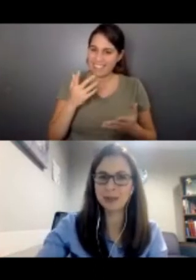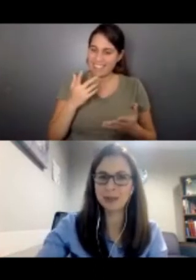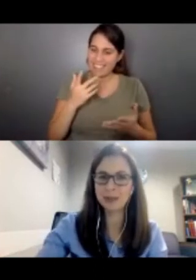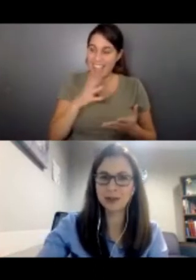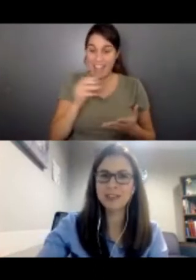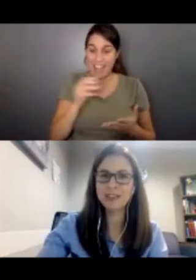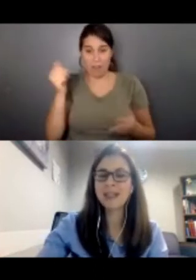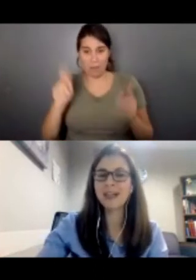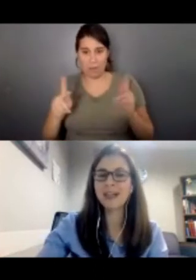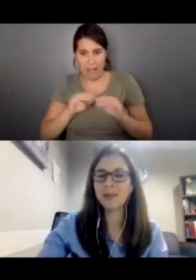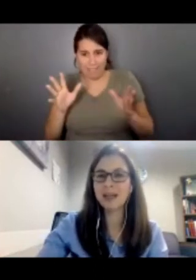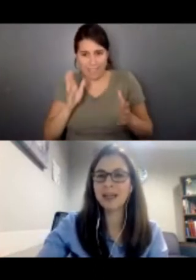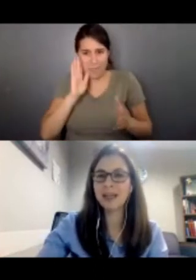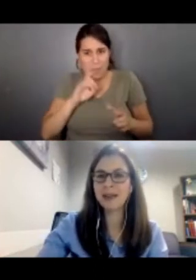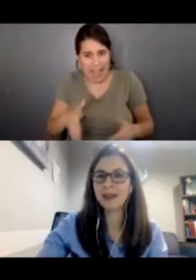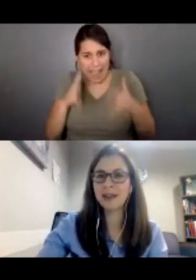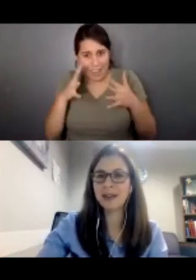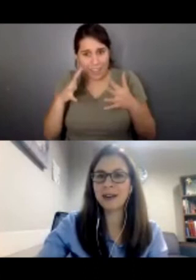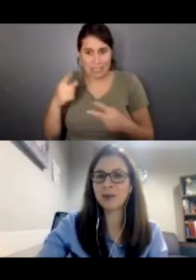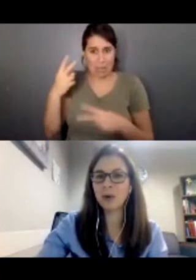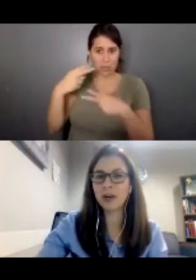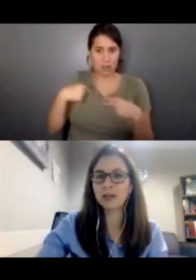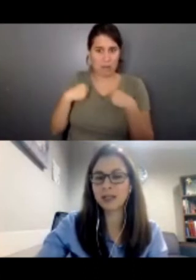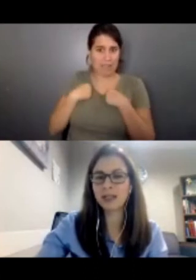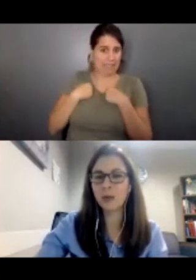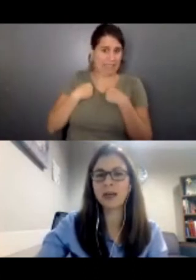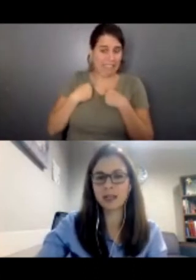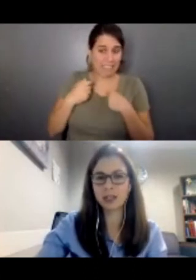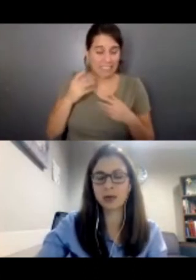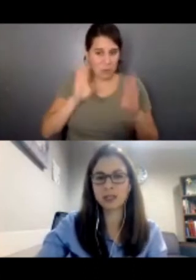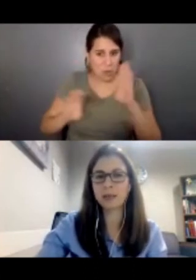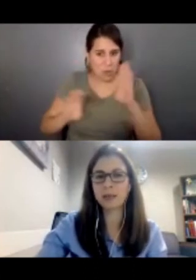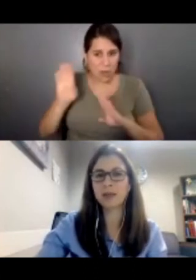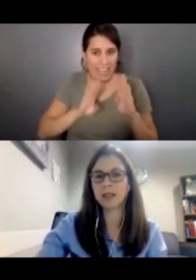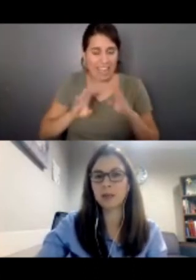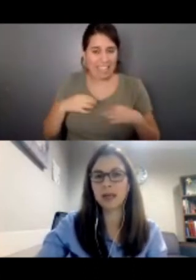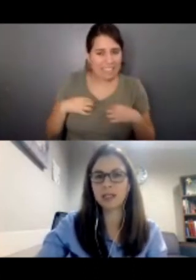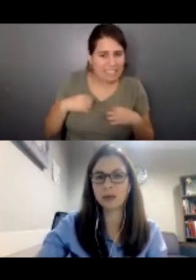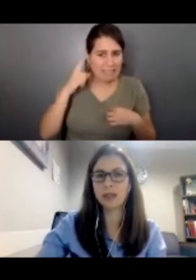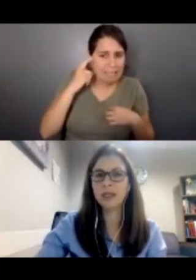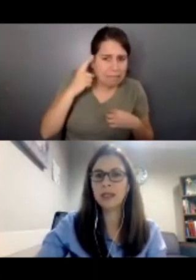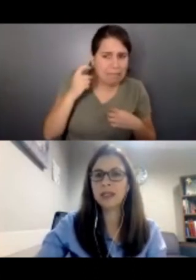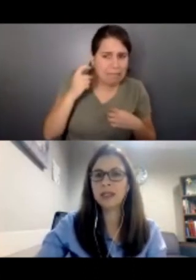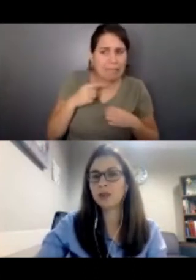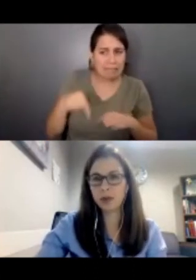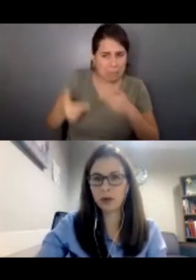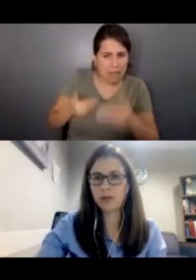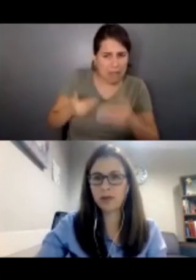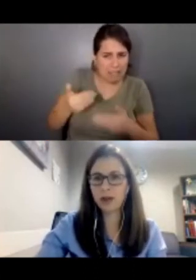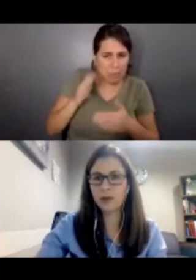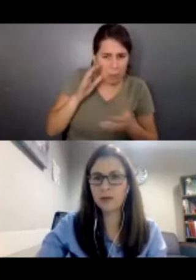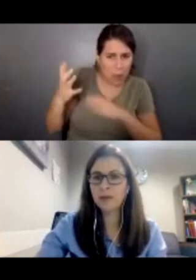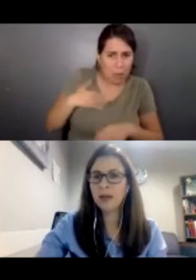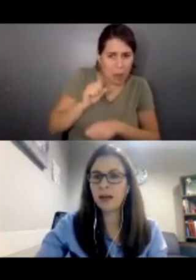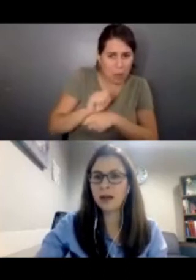being observed, and can often worry or say that they worried initially or were skeptical that the process would disrupt their